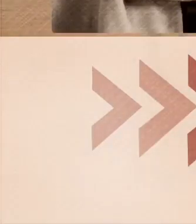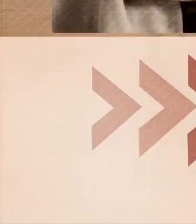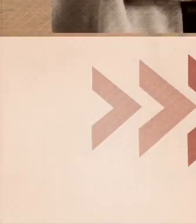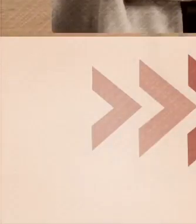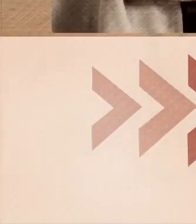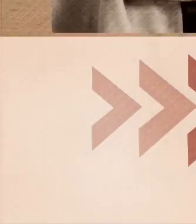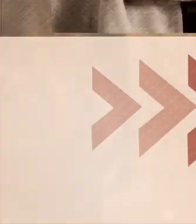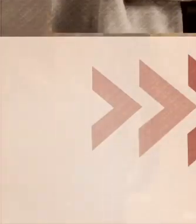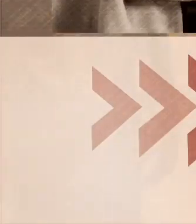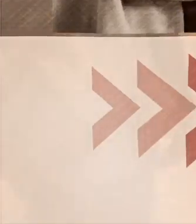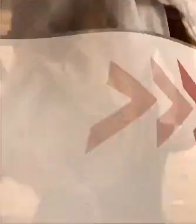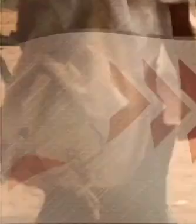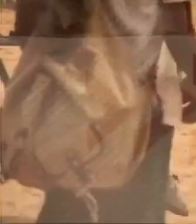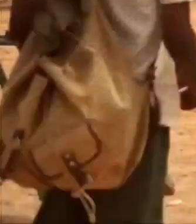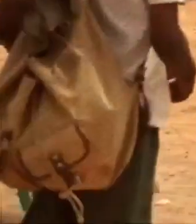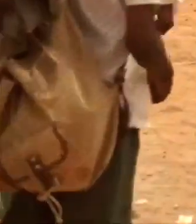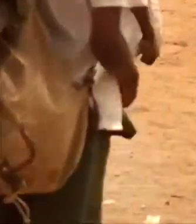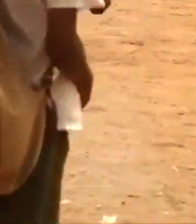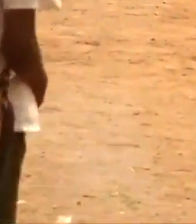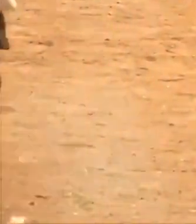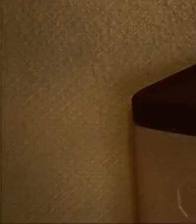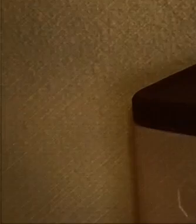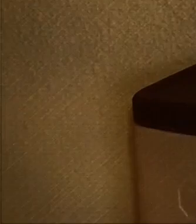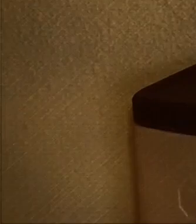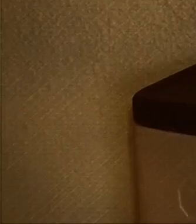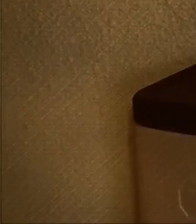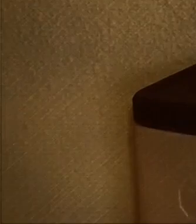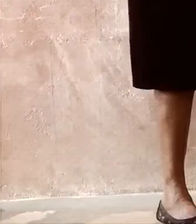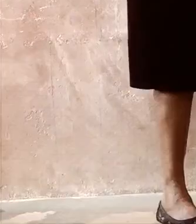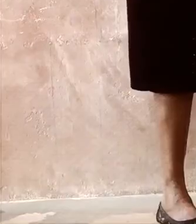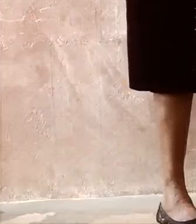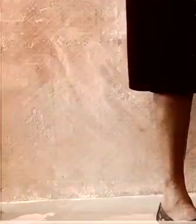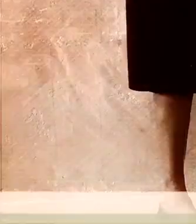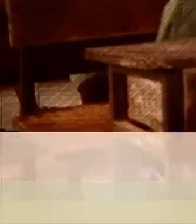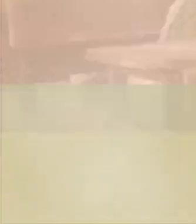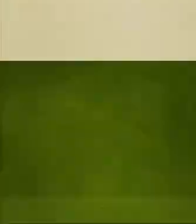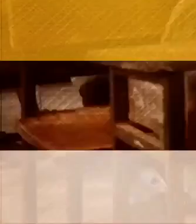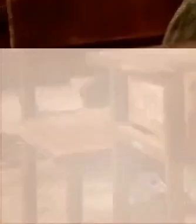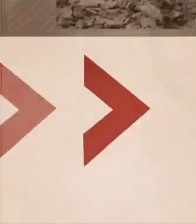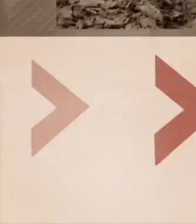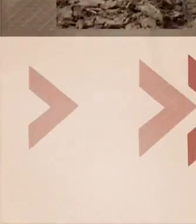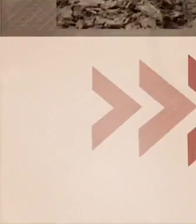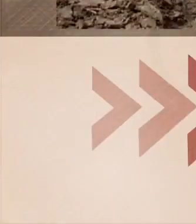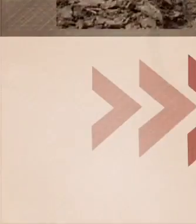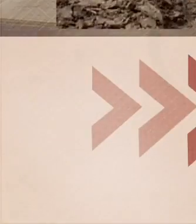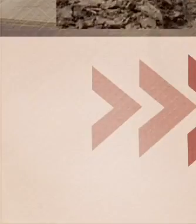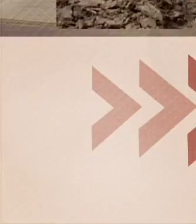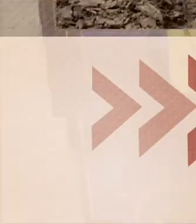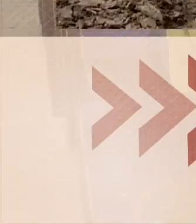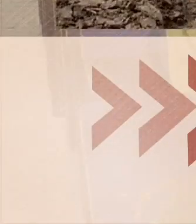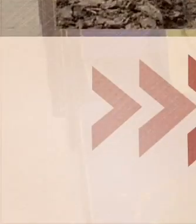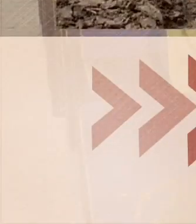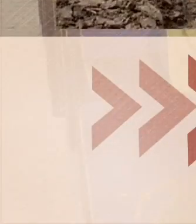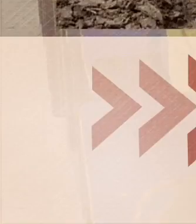always fit and healthy because of the food we eat. We make them attend class every day. I eat rice,